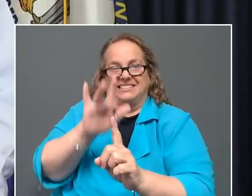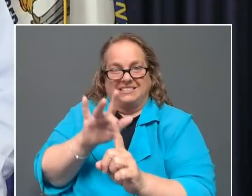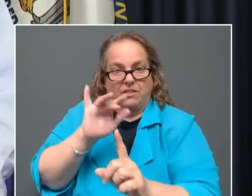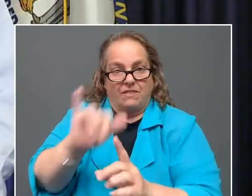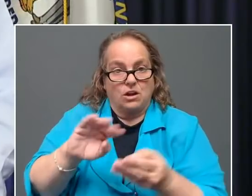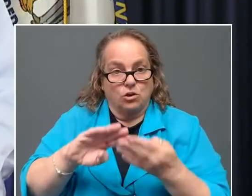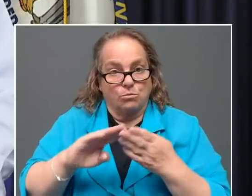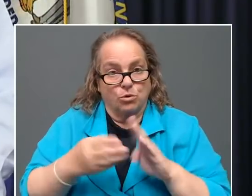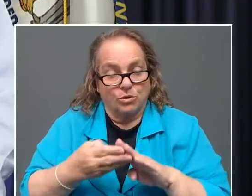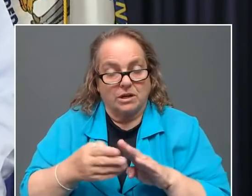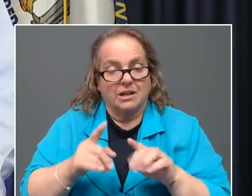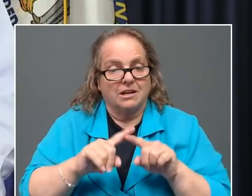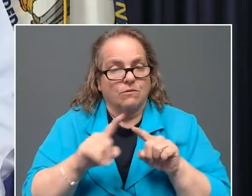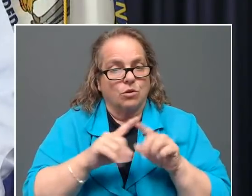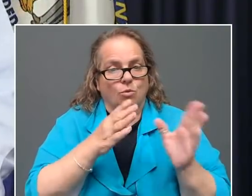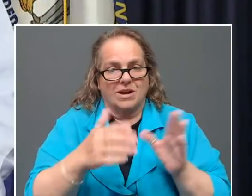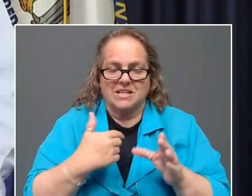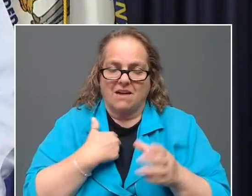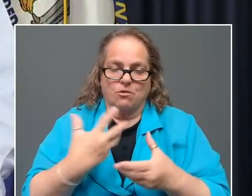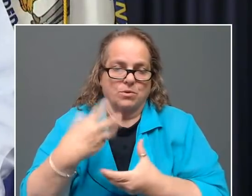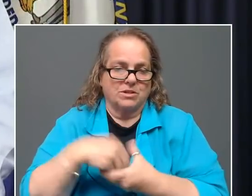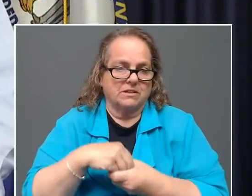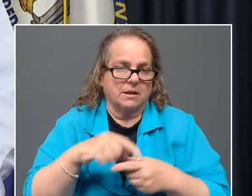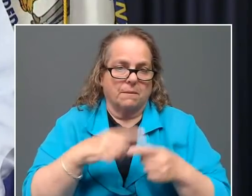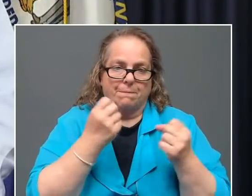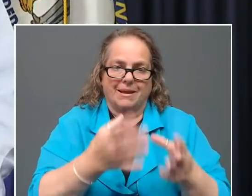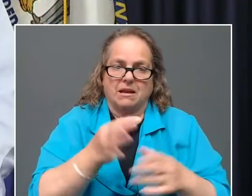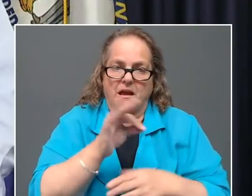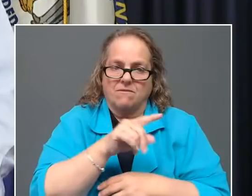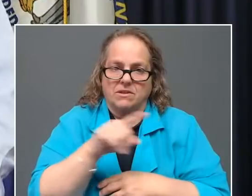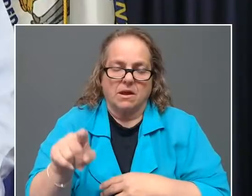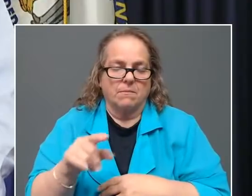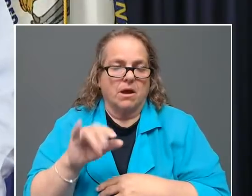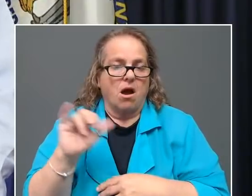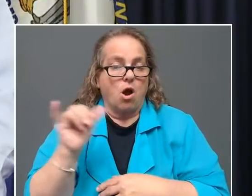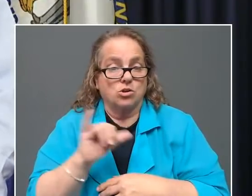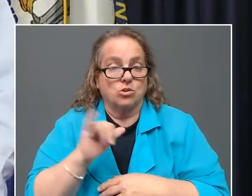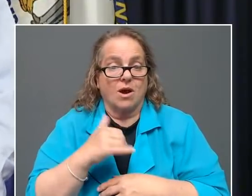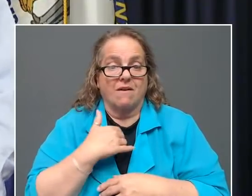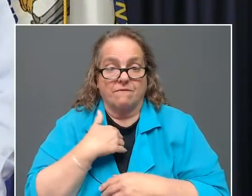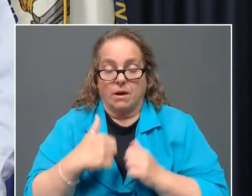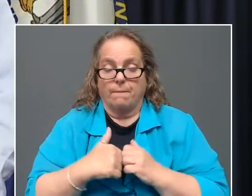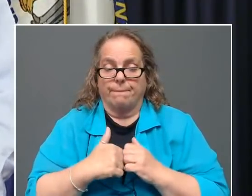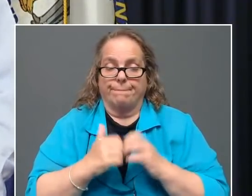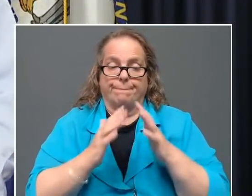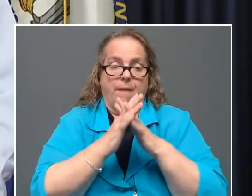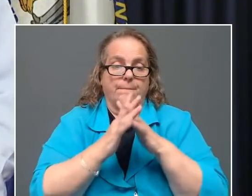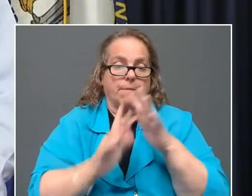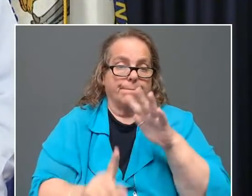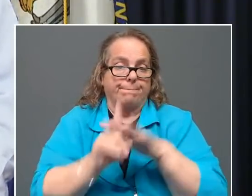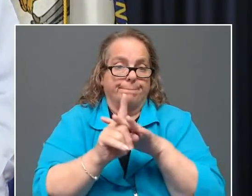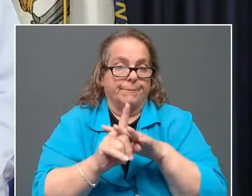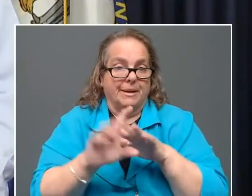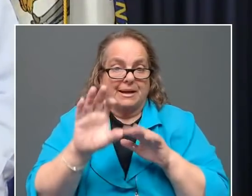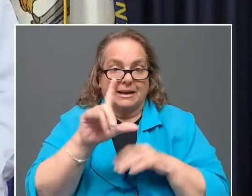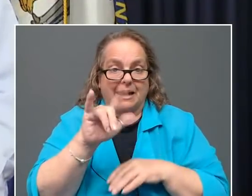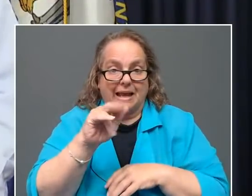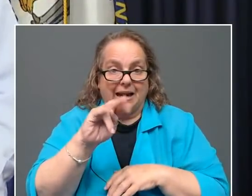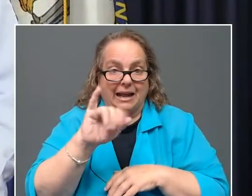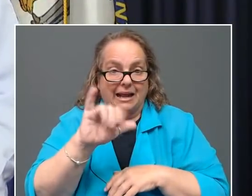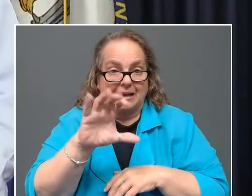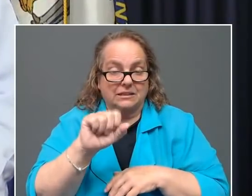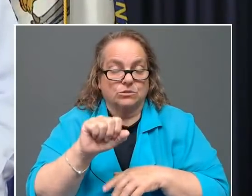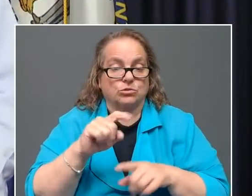I participated in many of them. There also have been pop-up clinics aimed at vaccinating individuals in